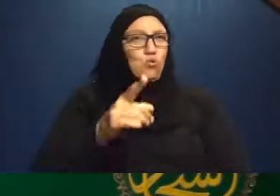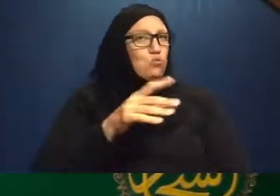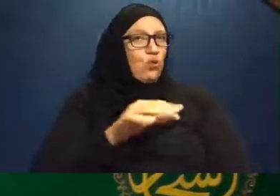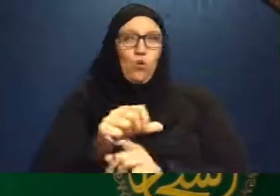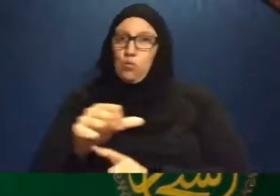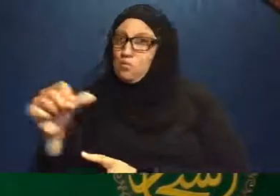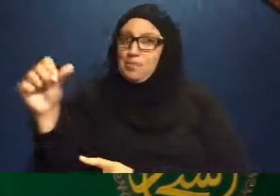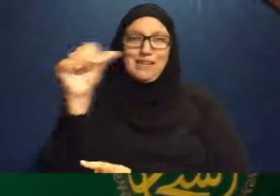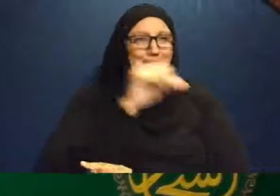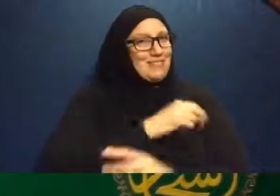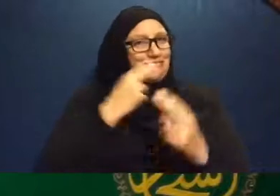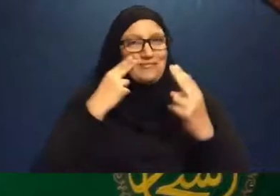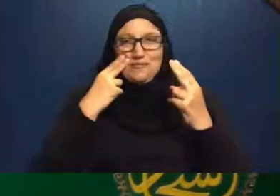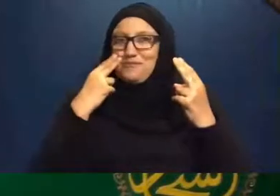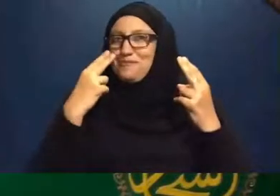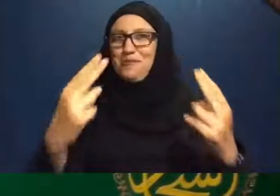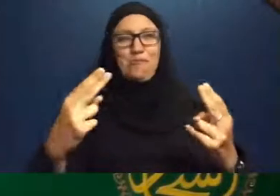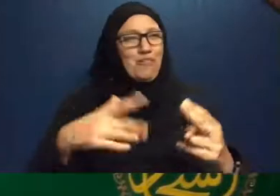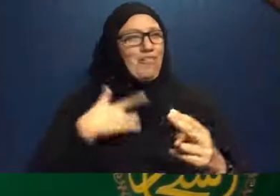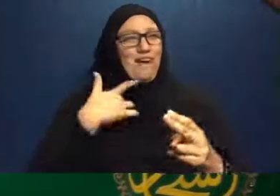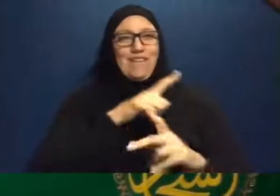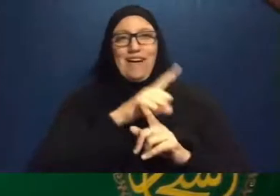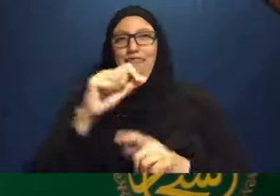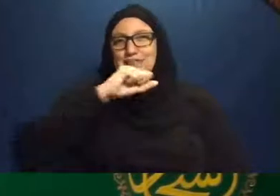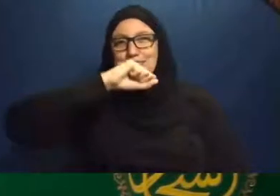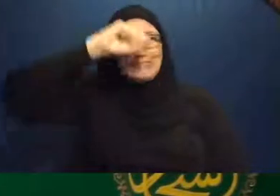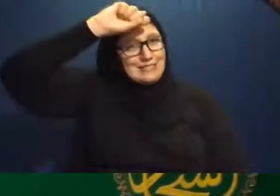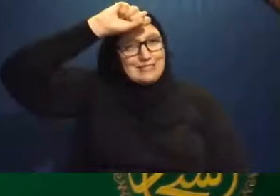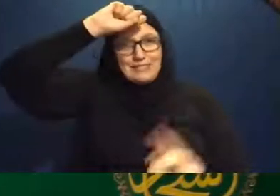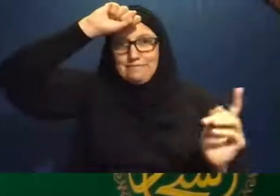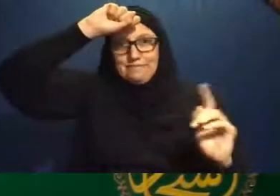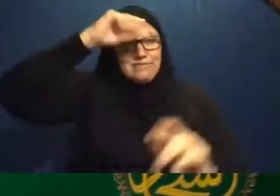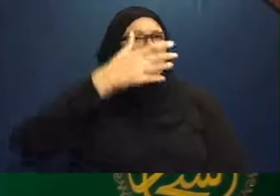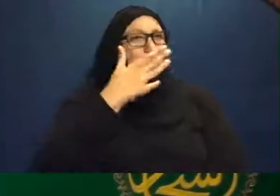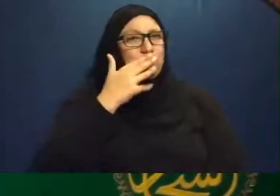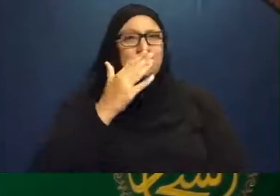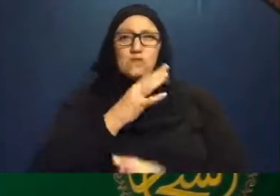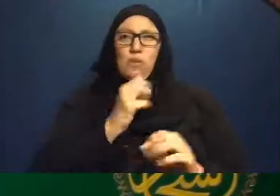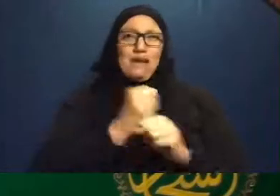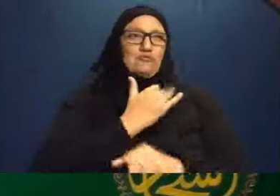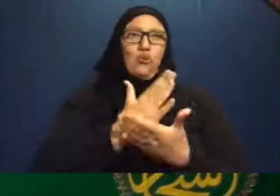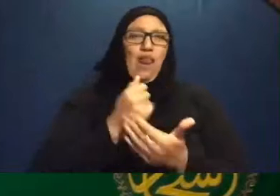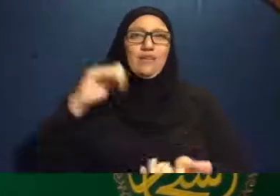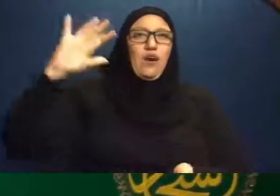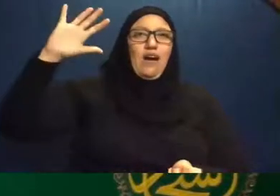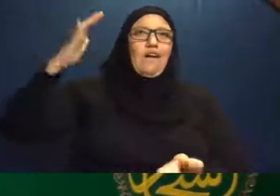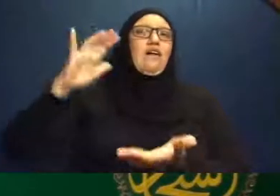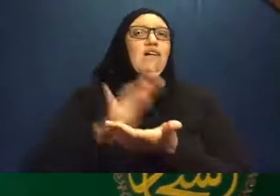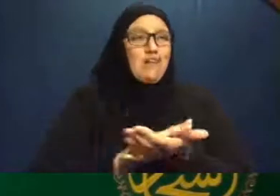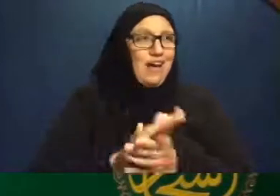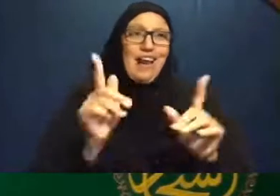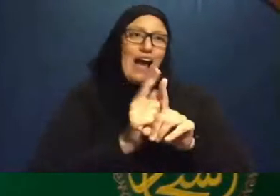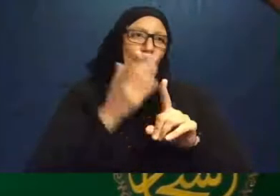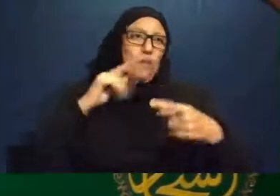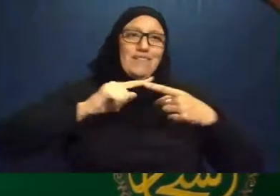hits, you don't go back to normal life. Make sure that you have progressed spiritually at least one